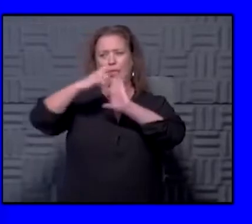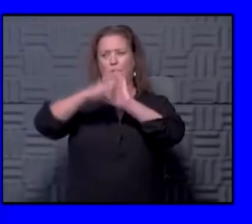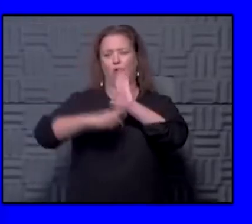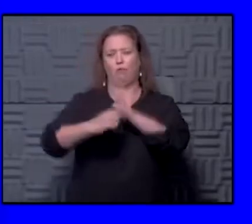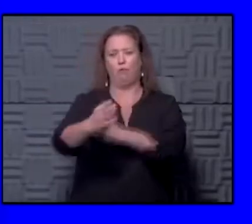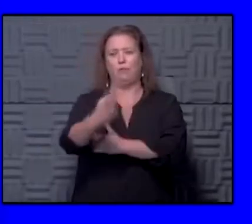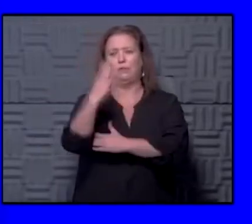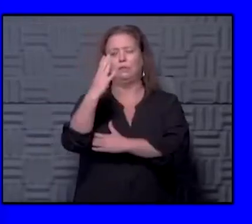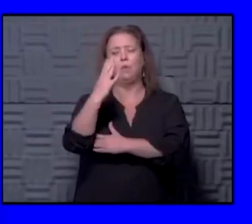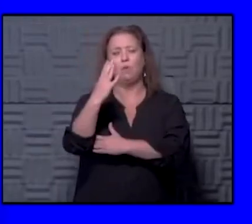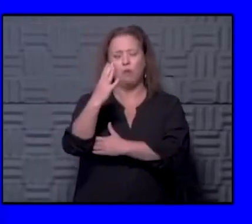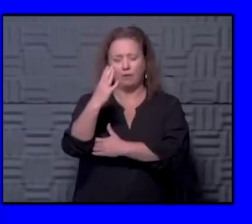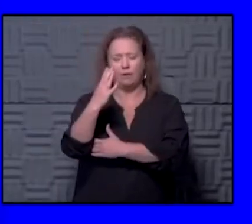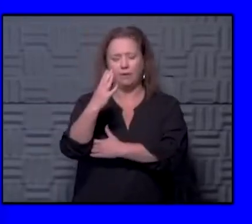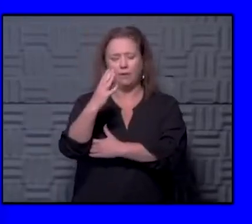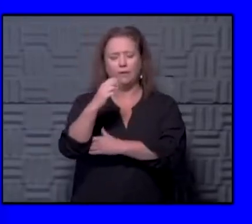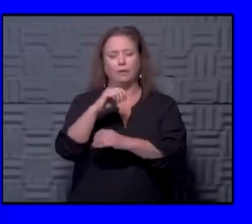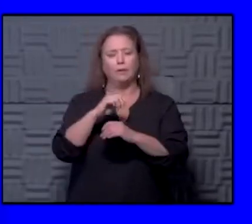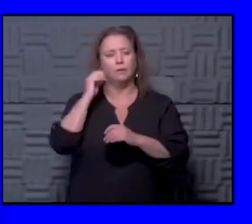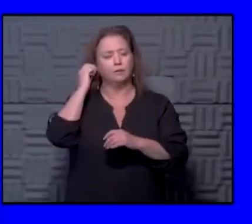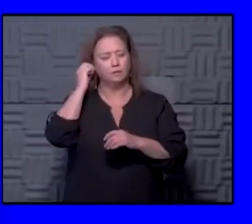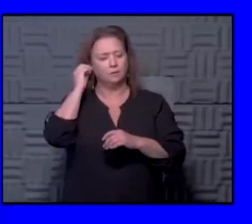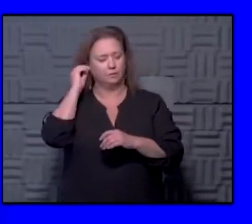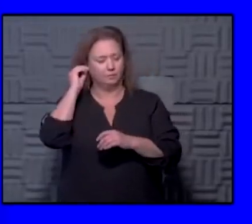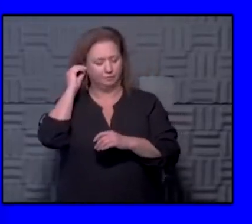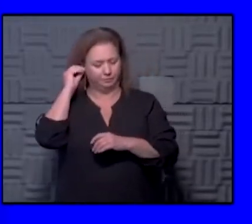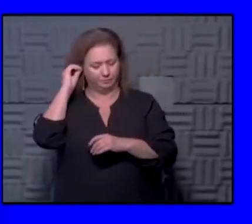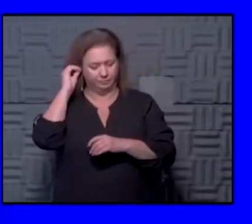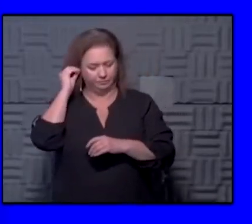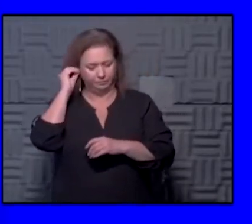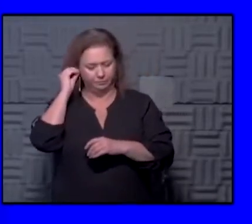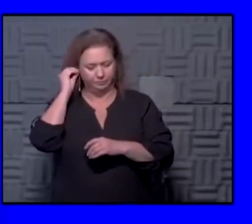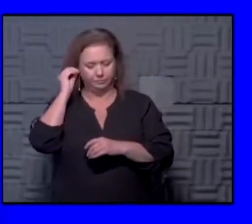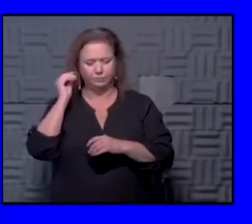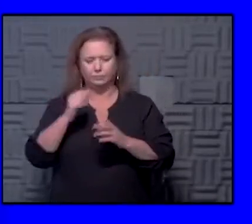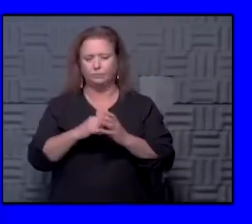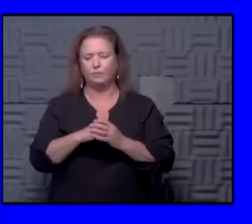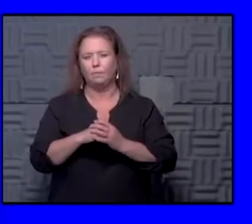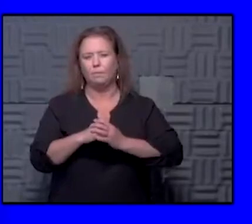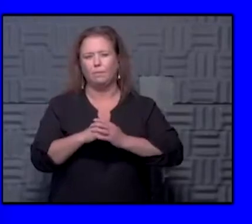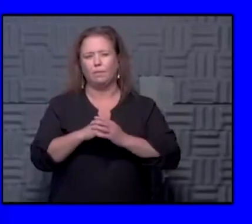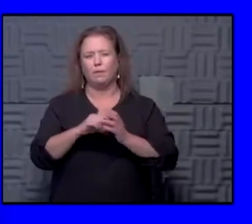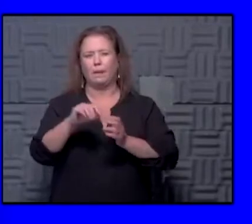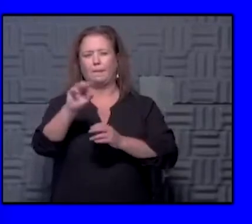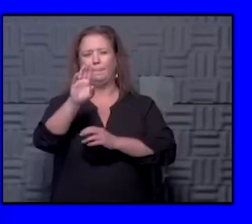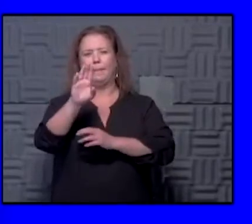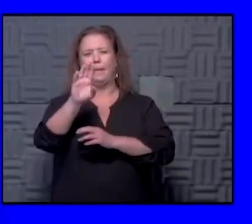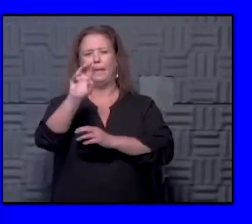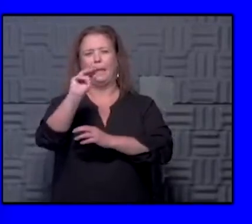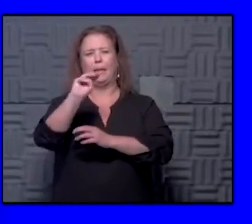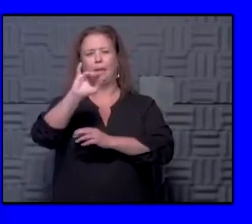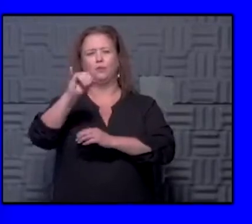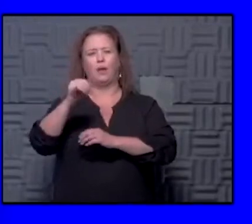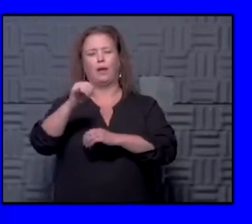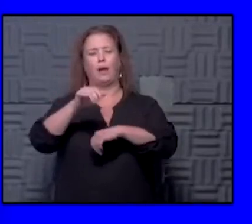that, and they looked at I think it was a BMJ article, a British journal, and they looked